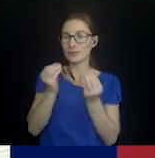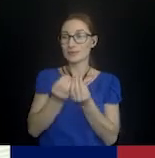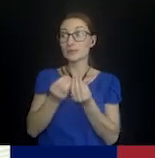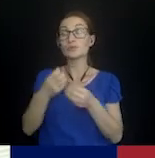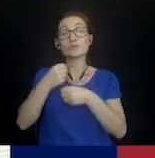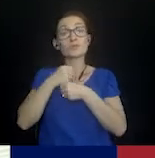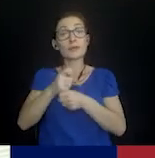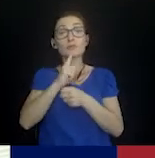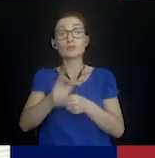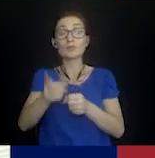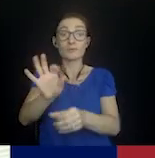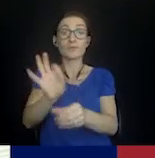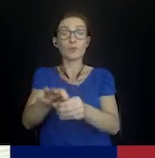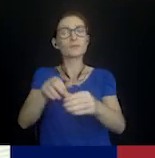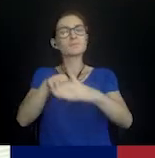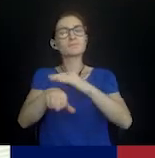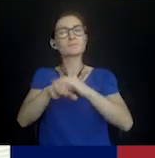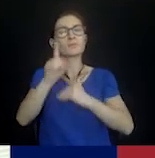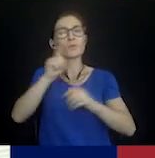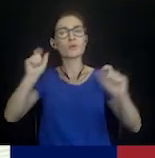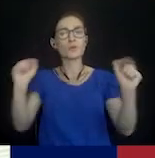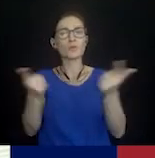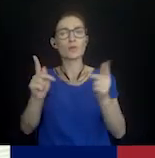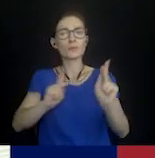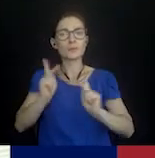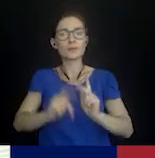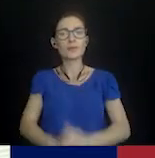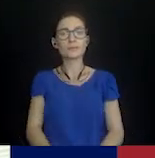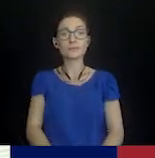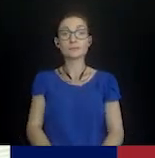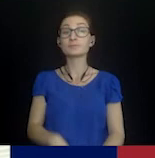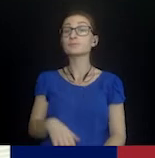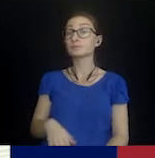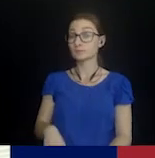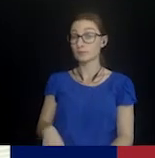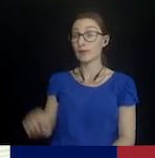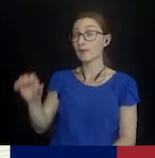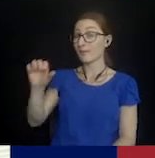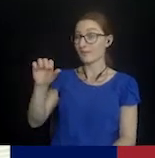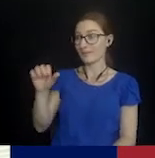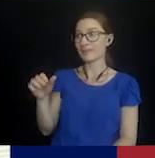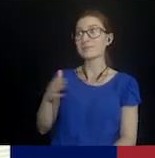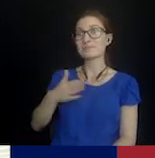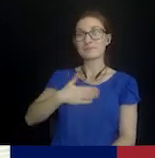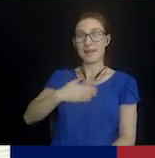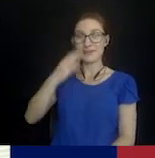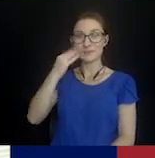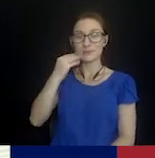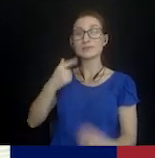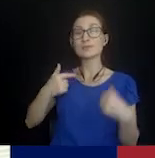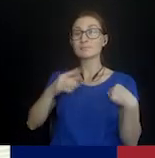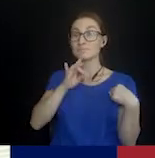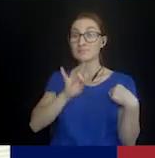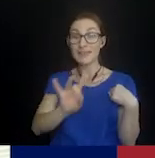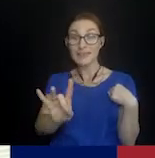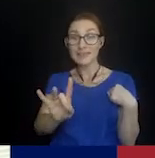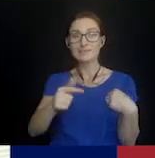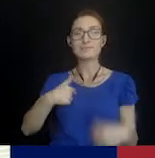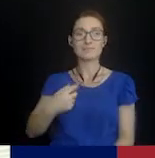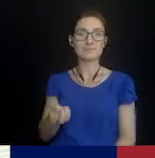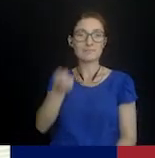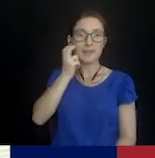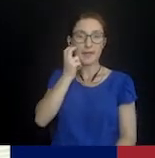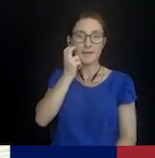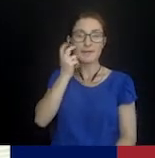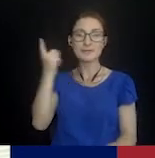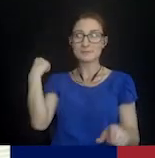voting accessible for all people. On the other hand, I am totally blind since I was 8.